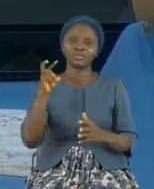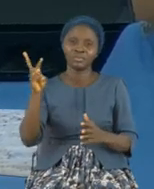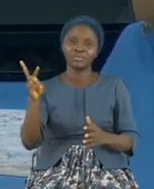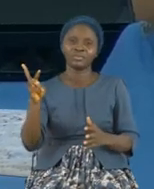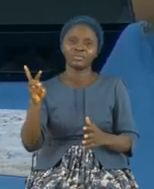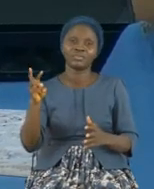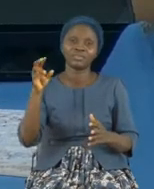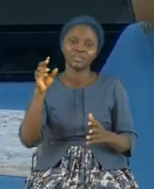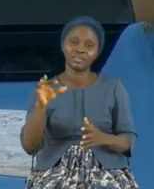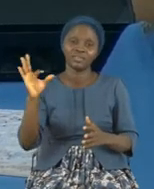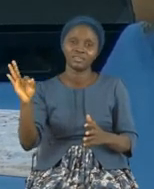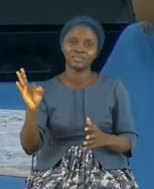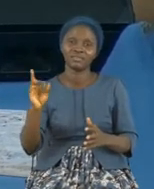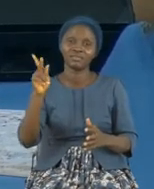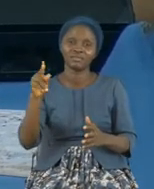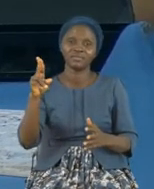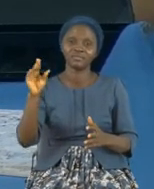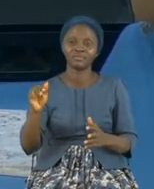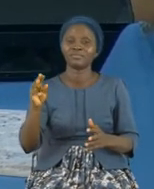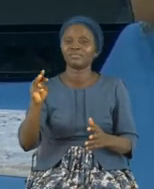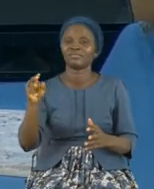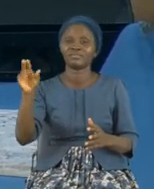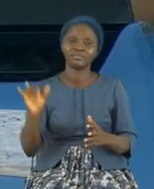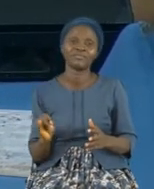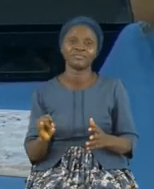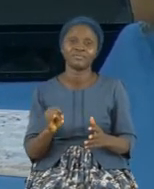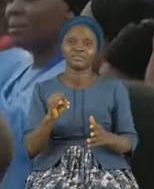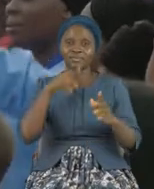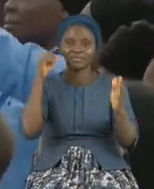Praise the Lord. Good morning, everybody.